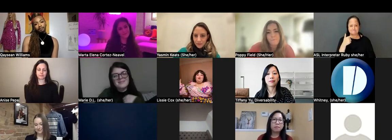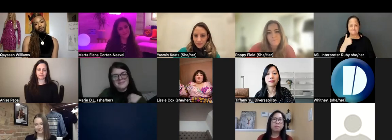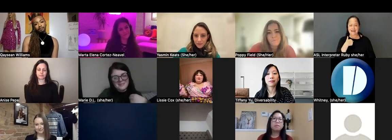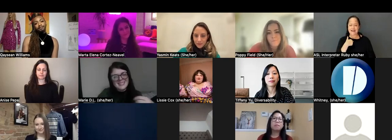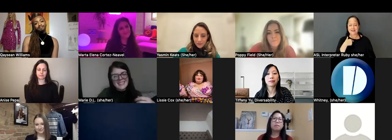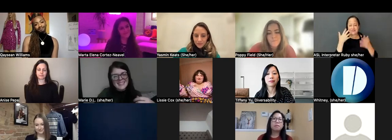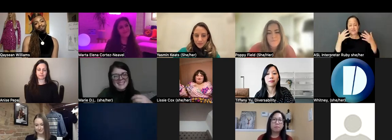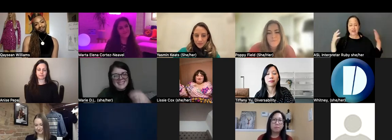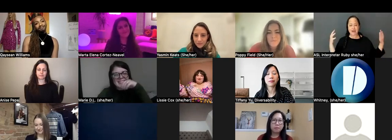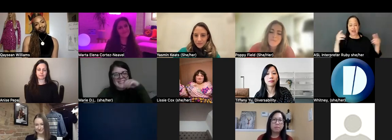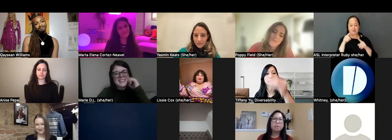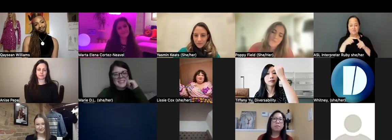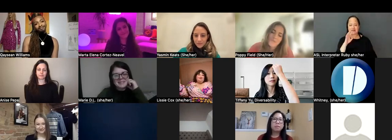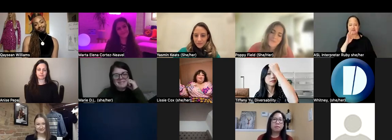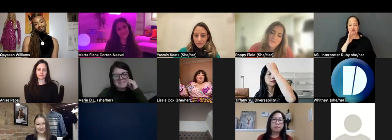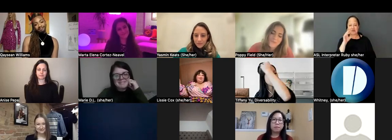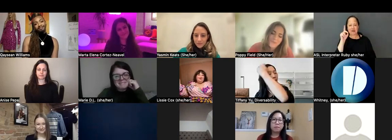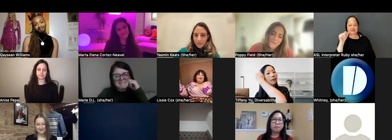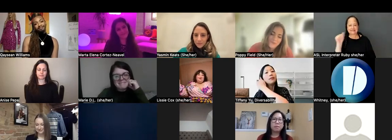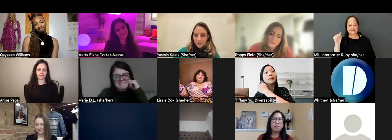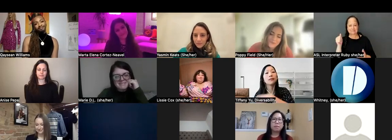when I talk about disability stuff. And